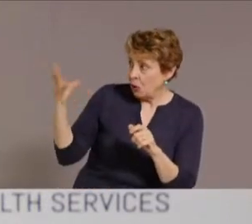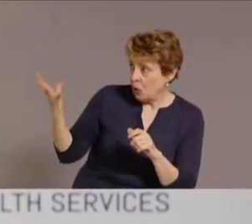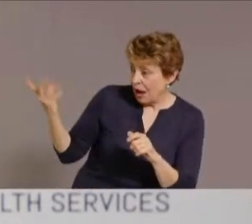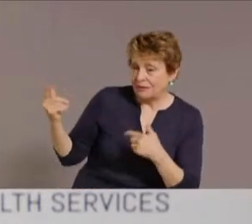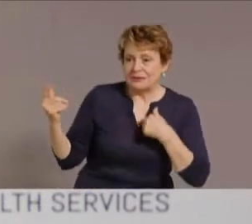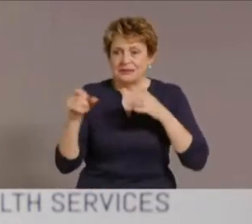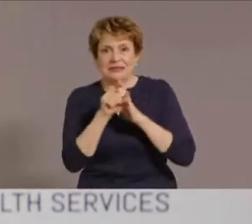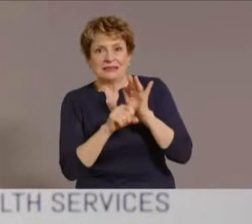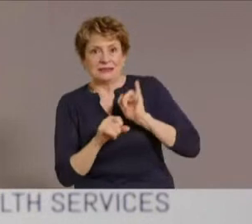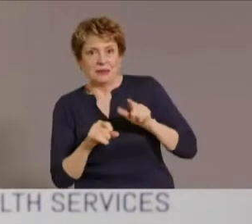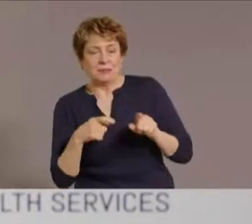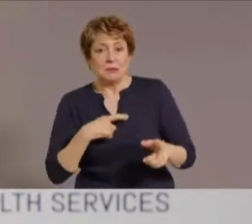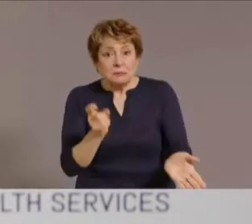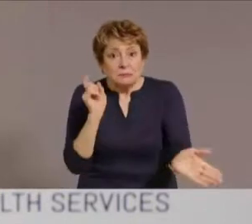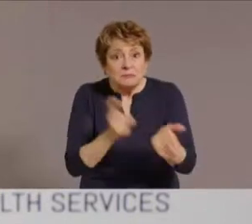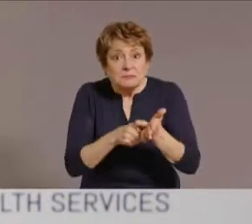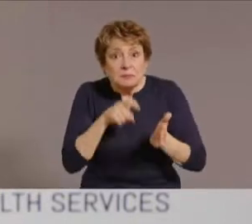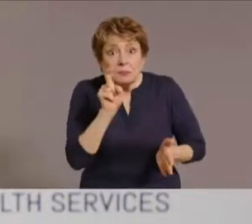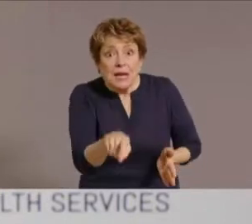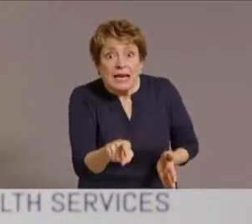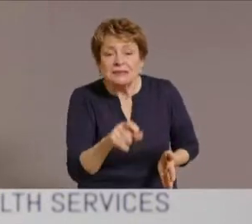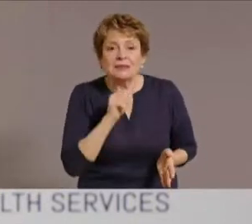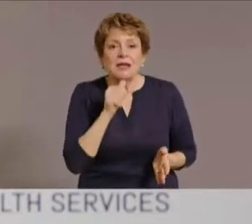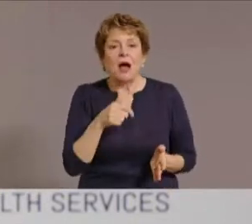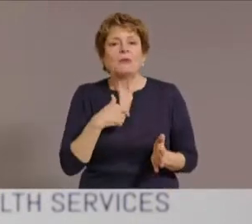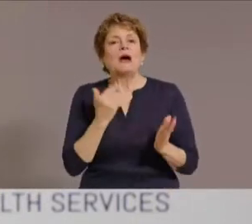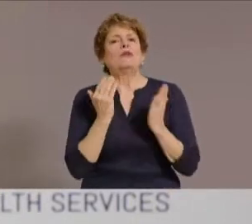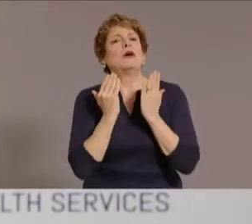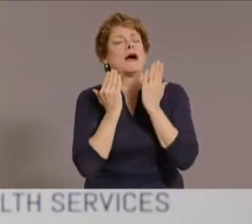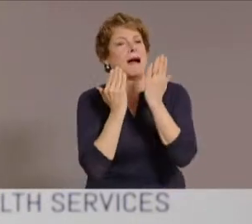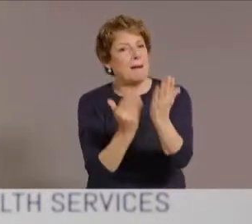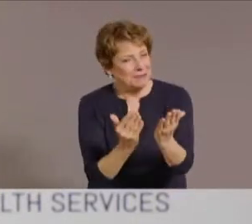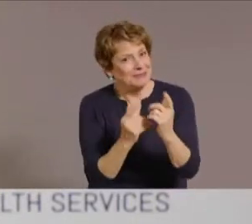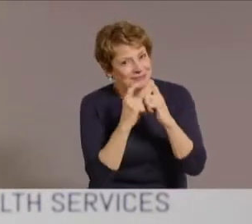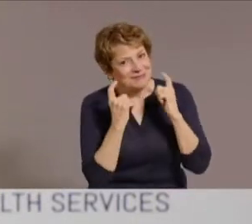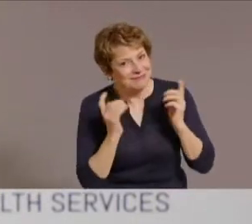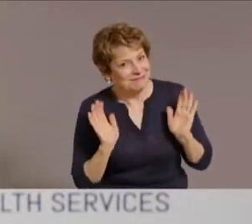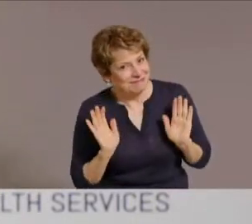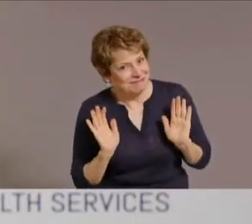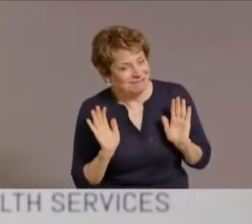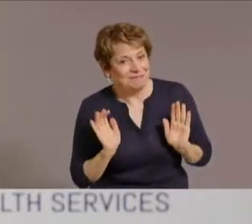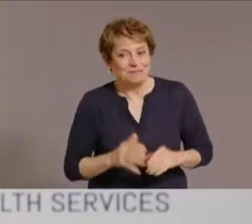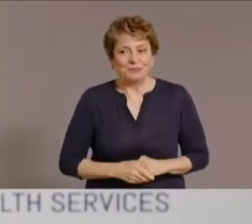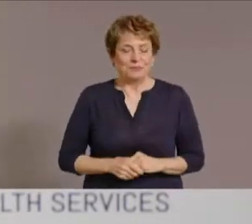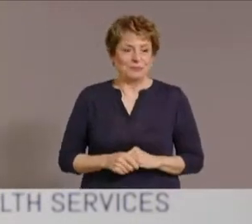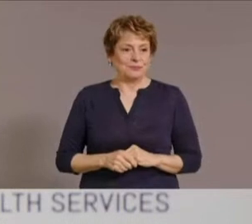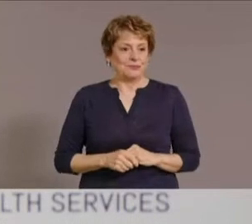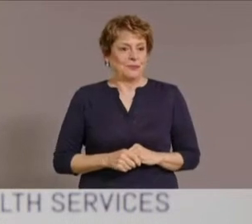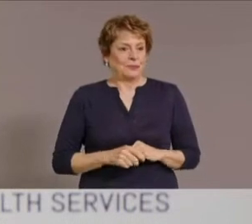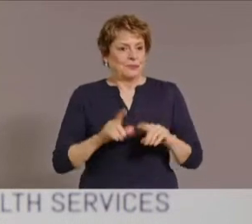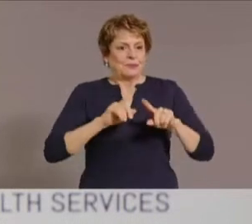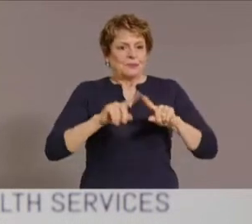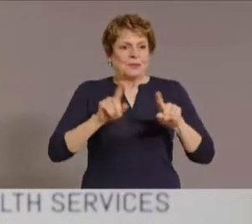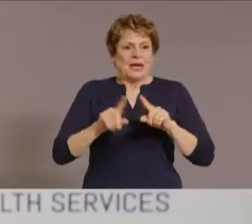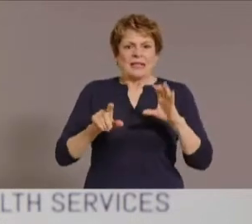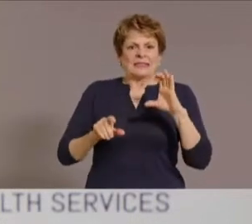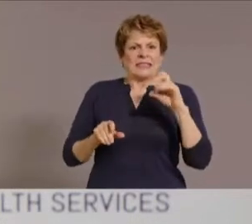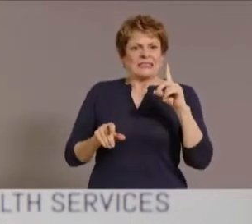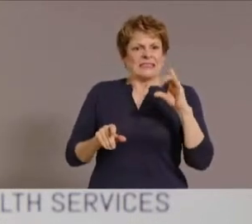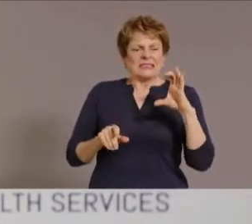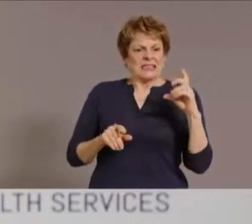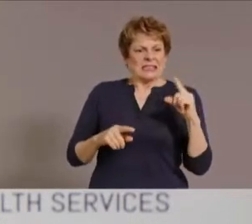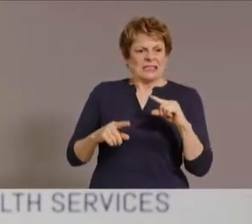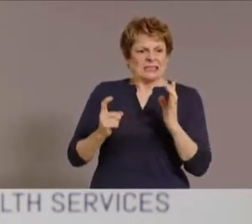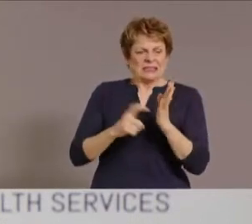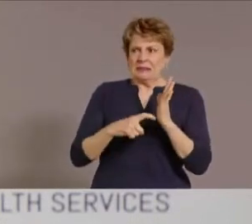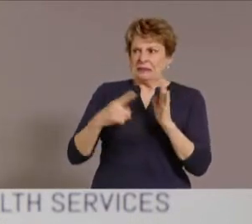still remains. But it was always a CDC guideline. Nothing changed at the CDC, yet the state changed and created